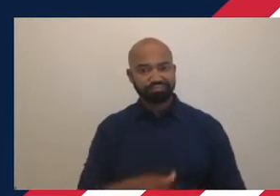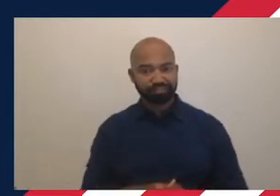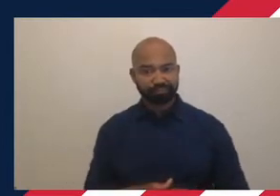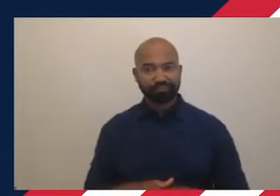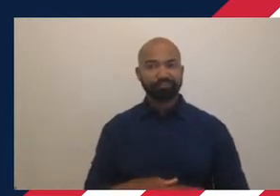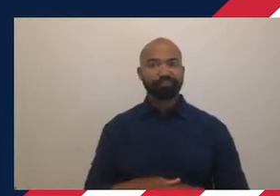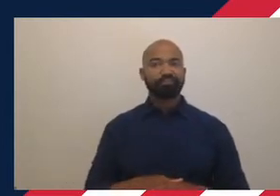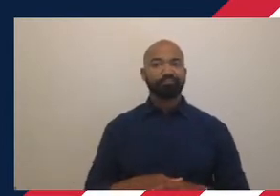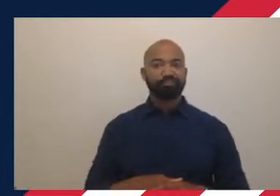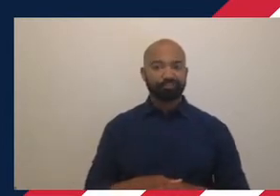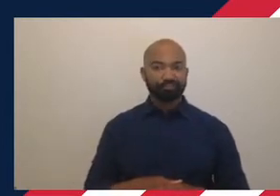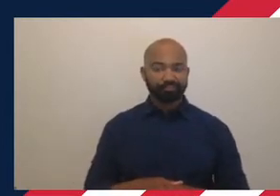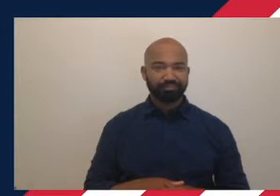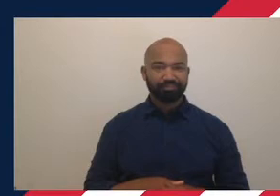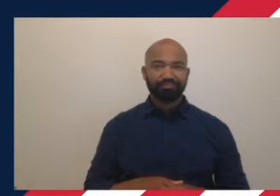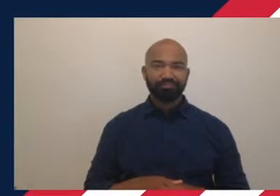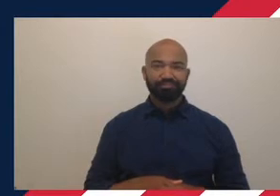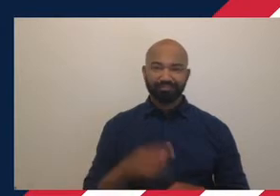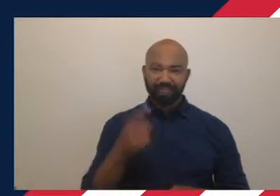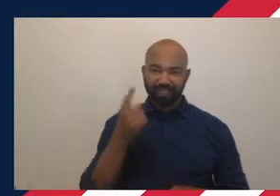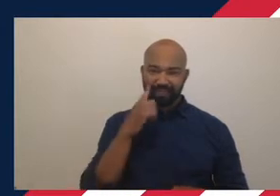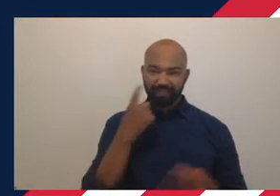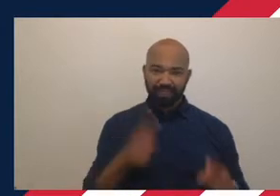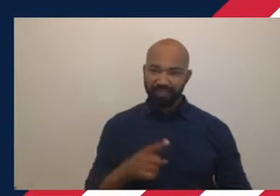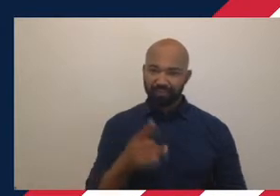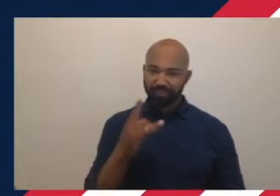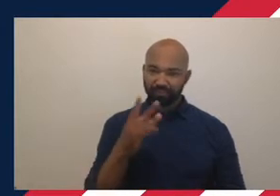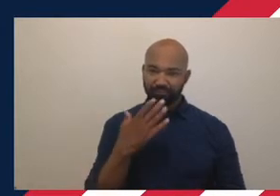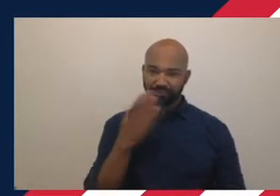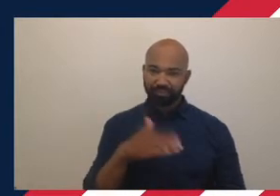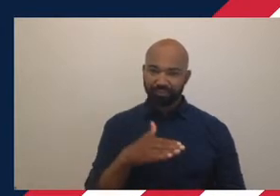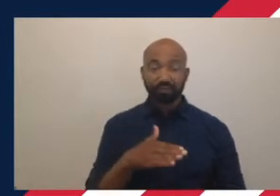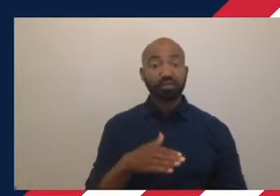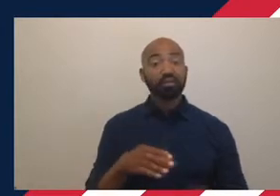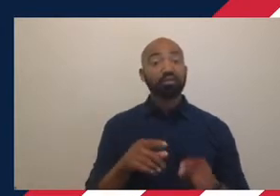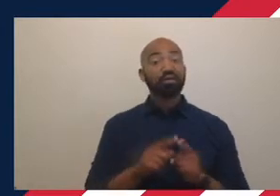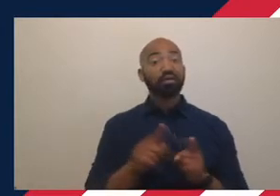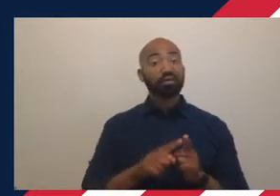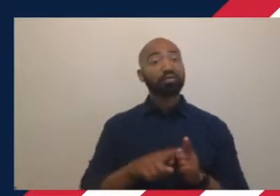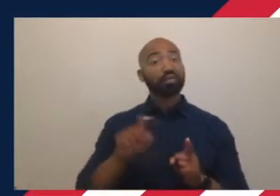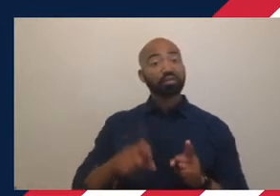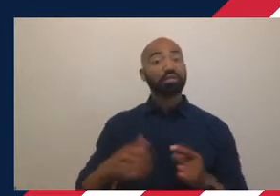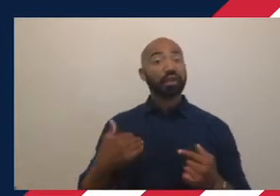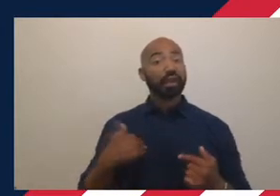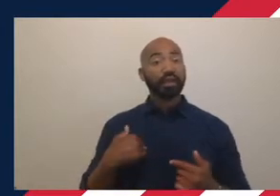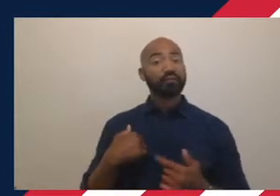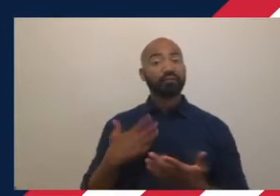very much so. And I believe that they should have a form of benefit